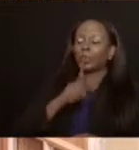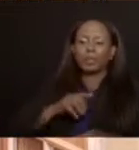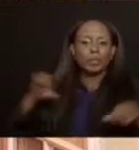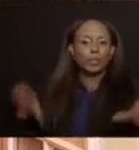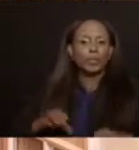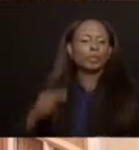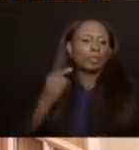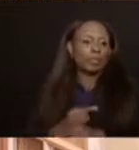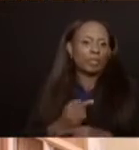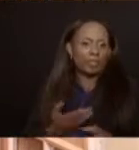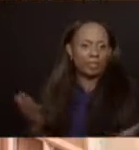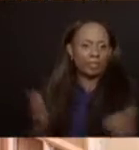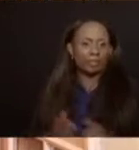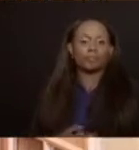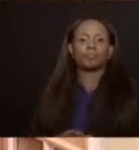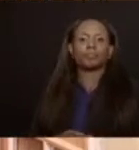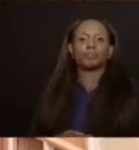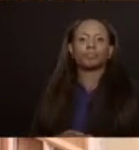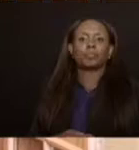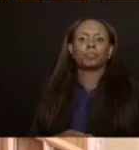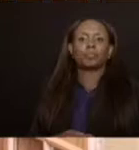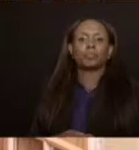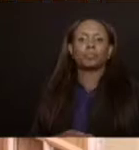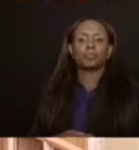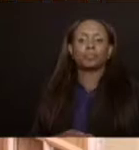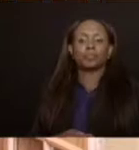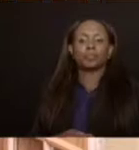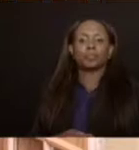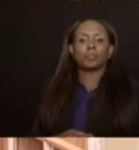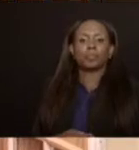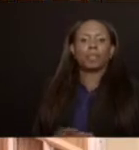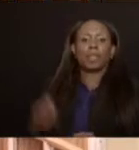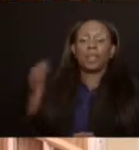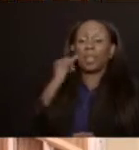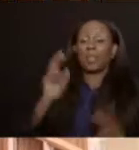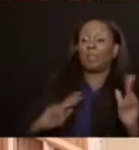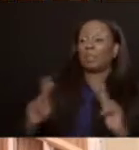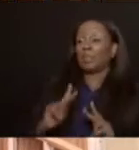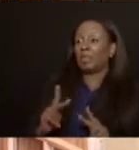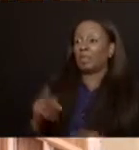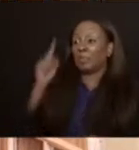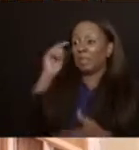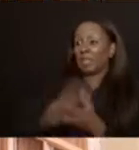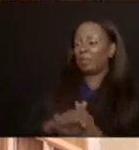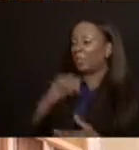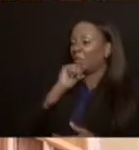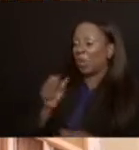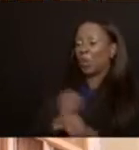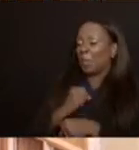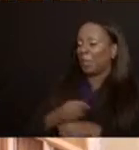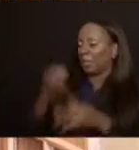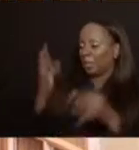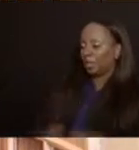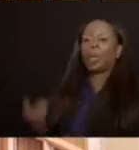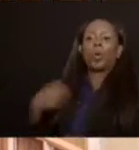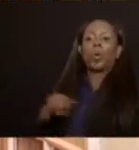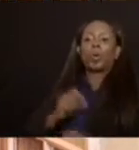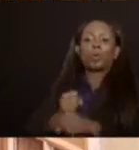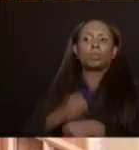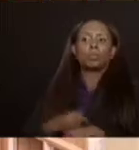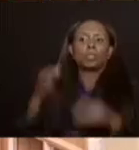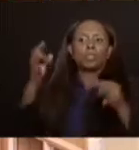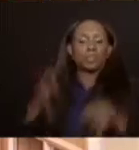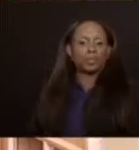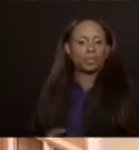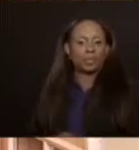and to do the things. And for those who believe that we're not taking decisions, let me say to you directly, we are taking decisions, but we're taking